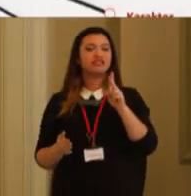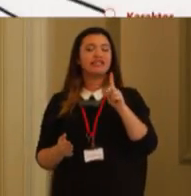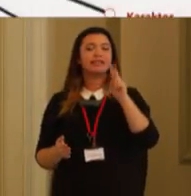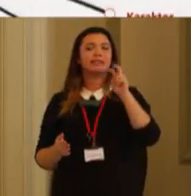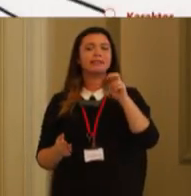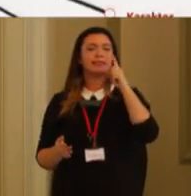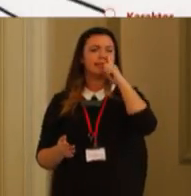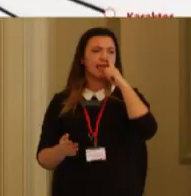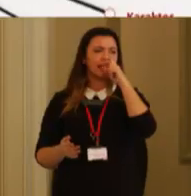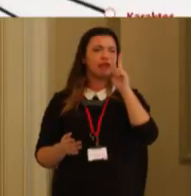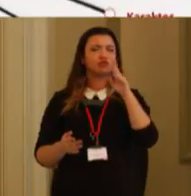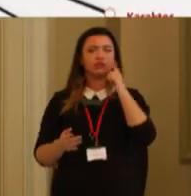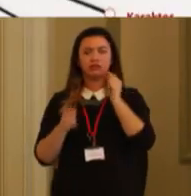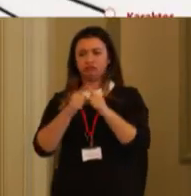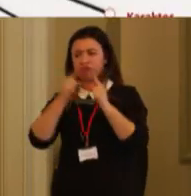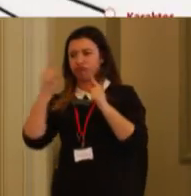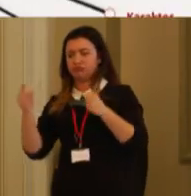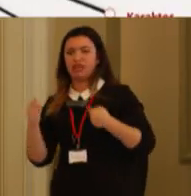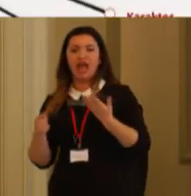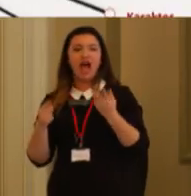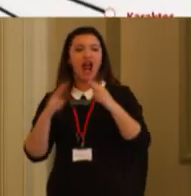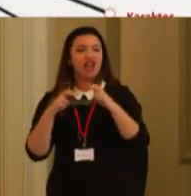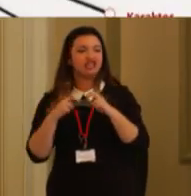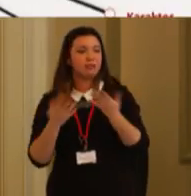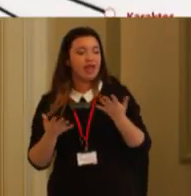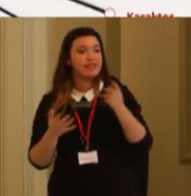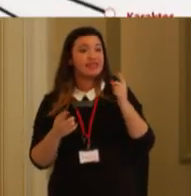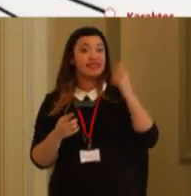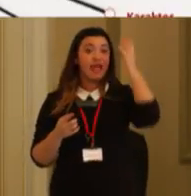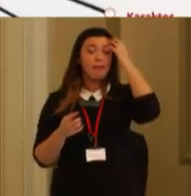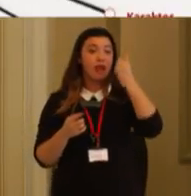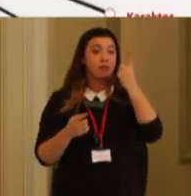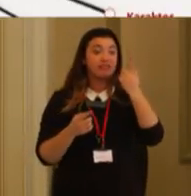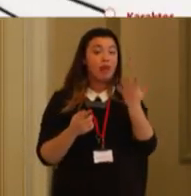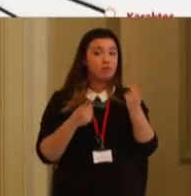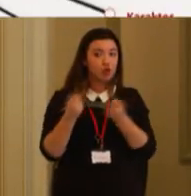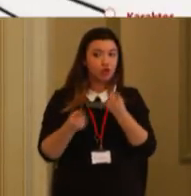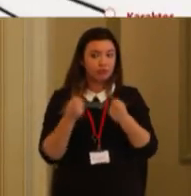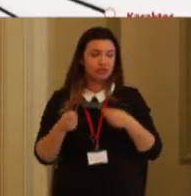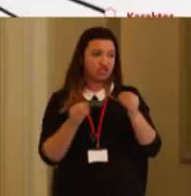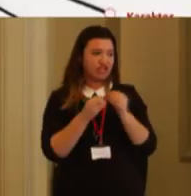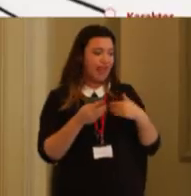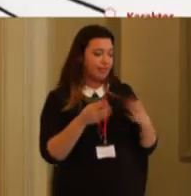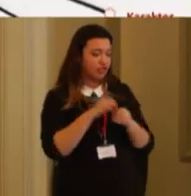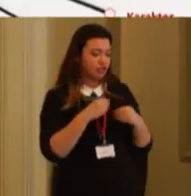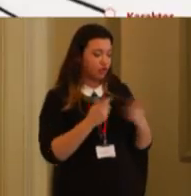From the 18th to the 23rd of April, we went through the quantitative element, and then we